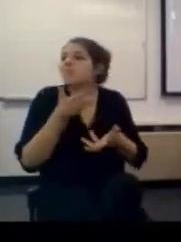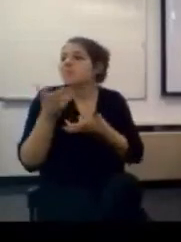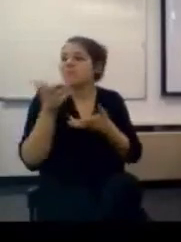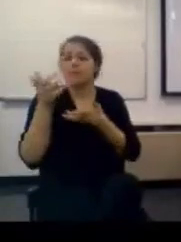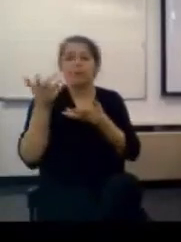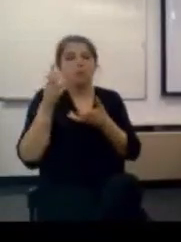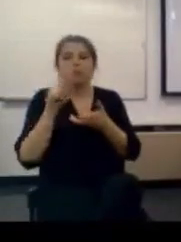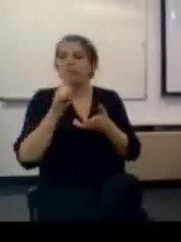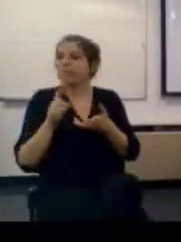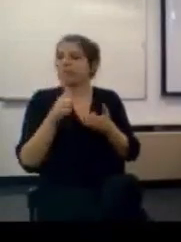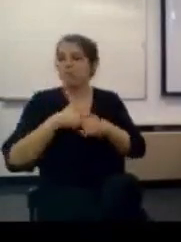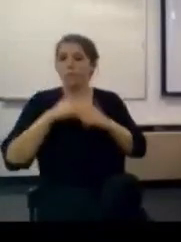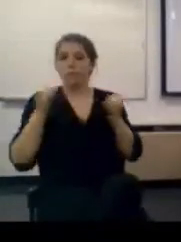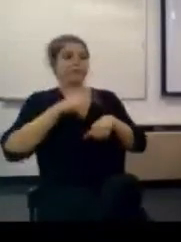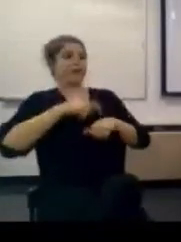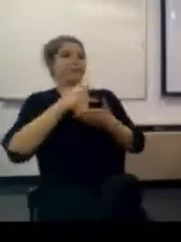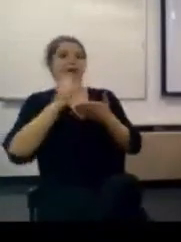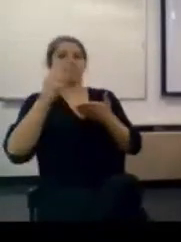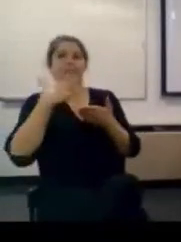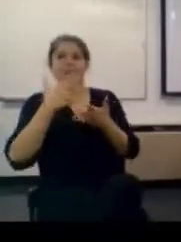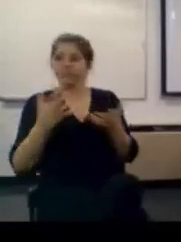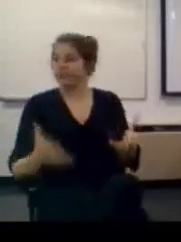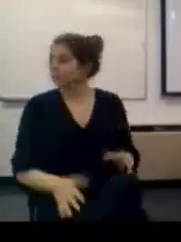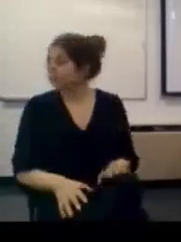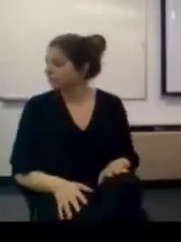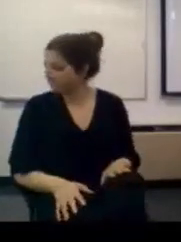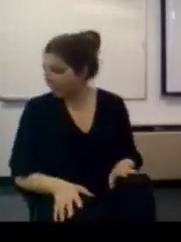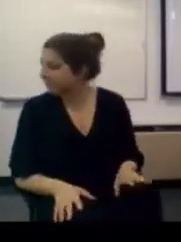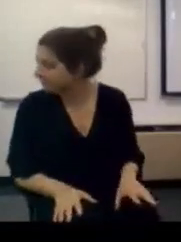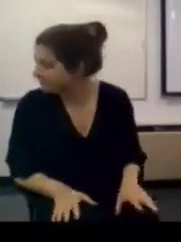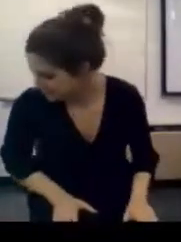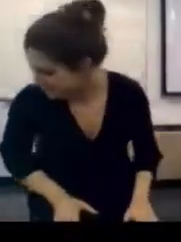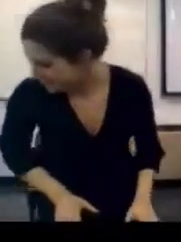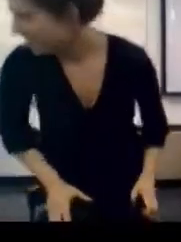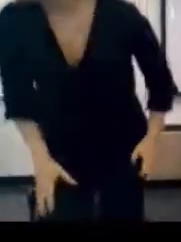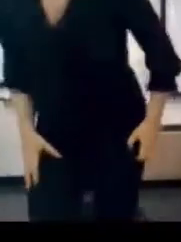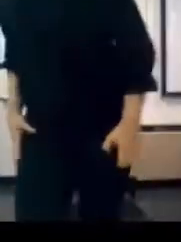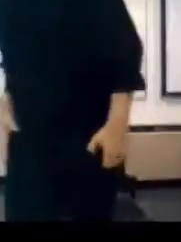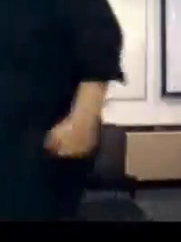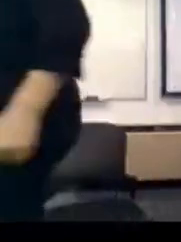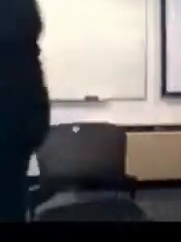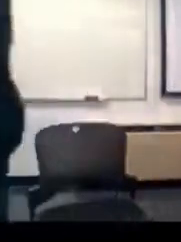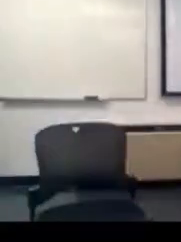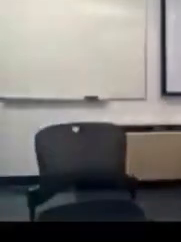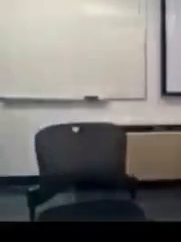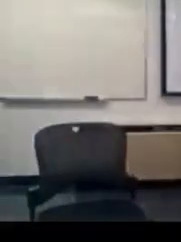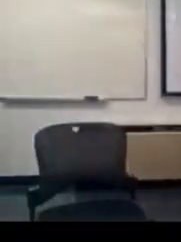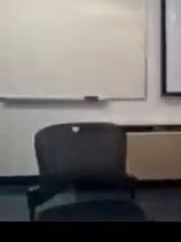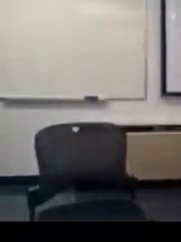friendly with, it'll help and it'll take us a long way. My time is up. Thank you very much.